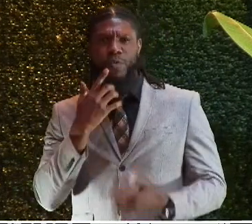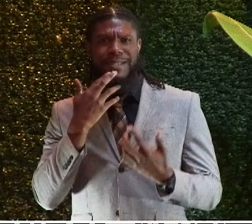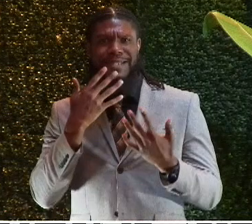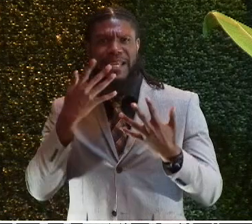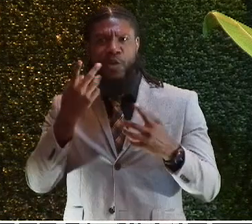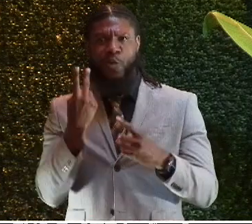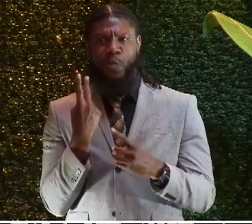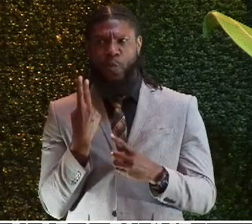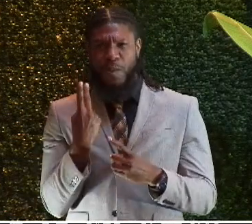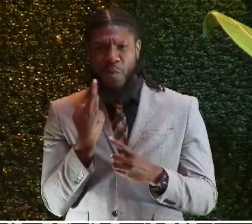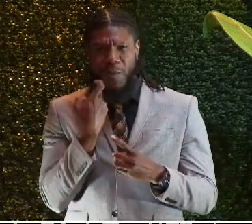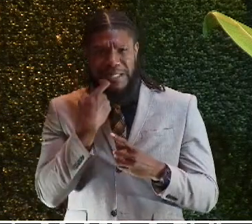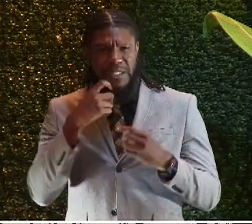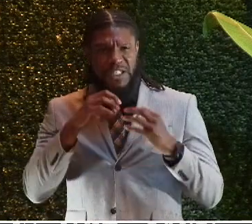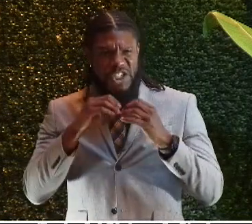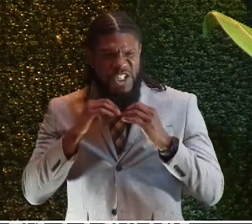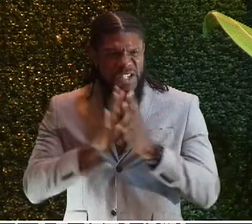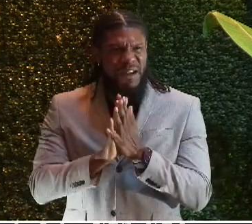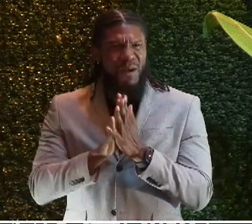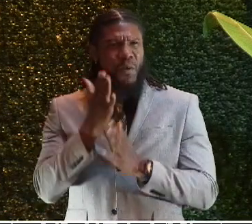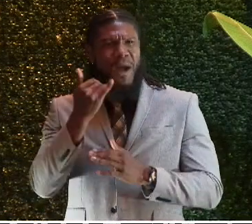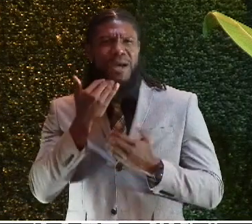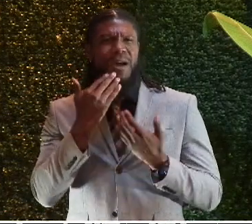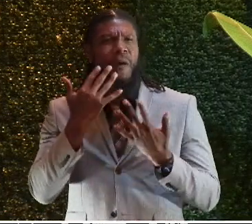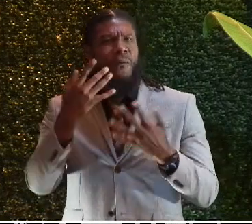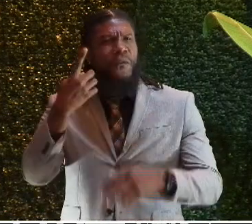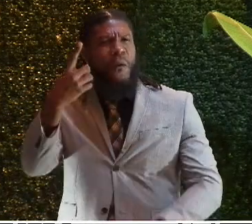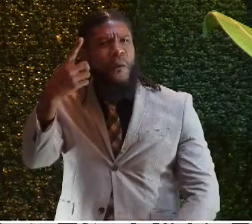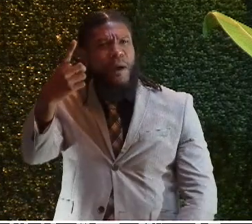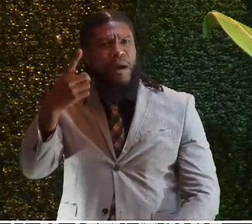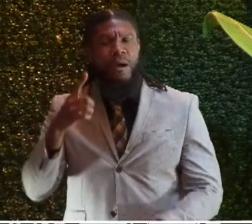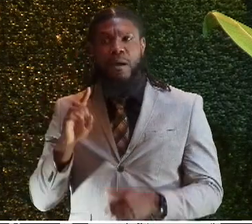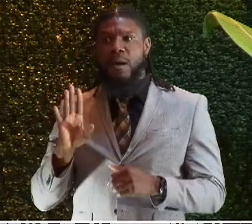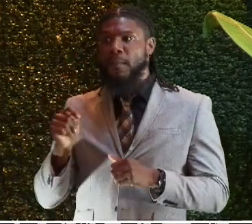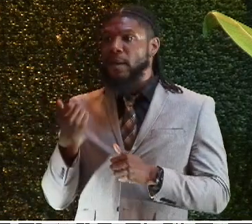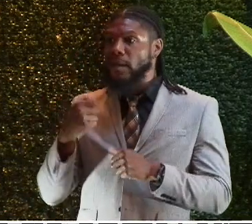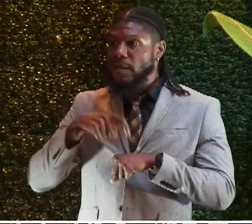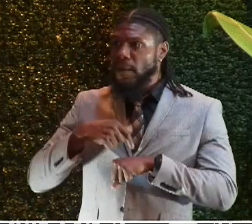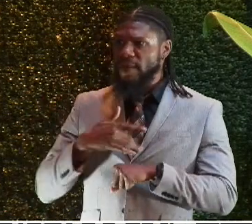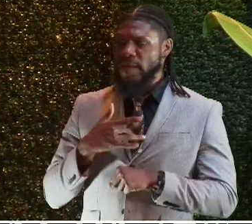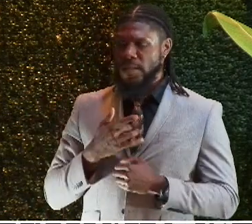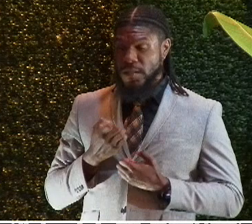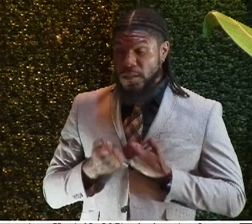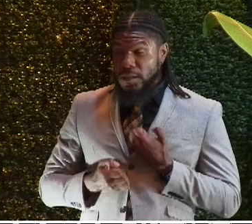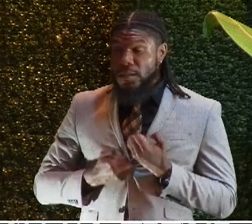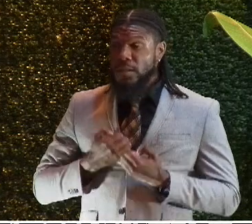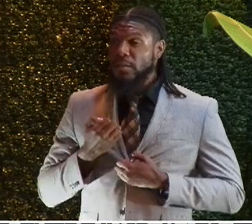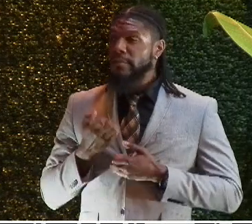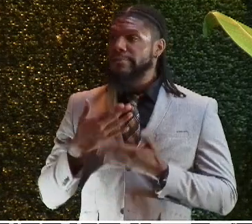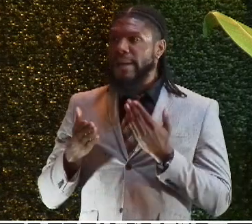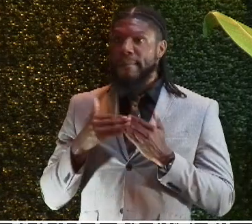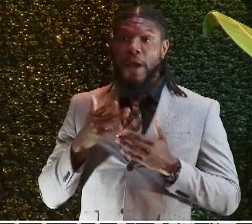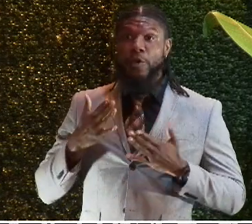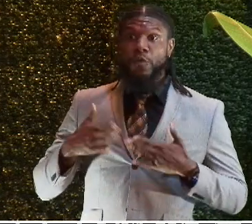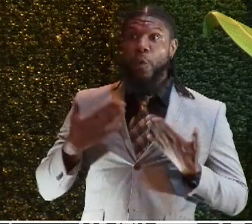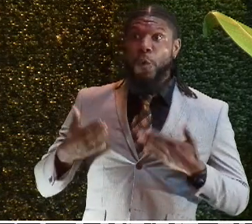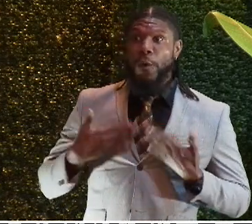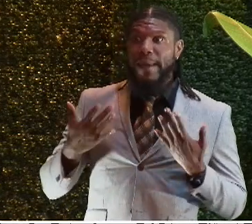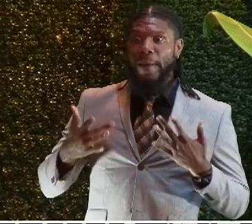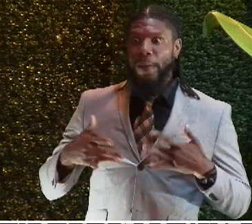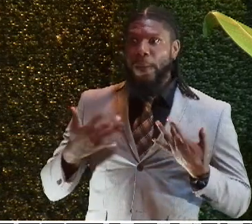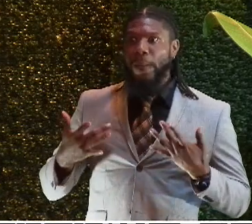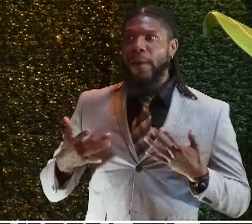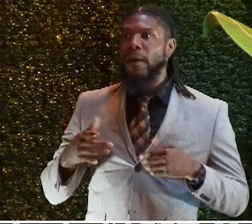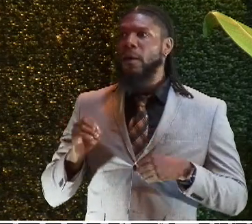got in this big argument." But when I feel any extreme emotions, whether it's extreme joy or